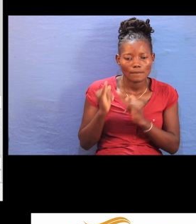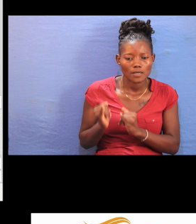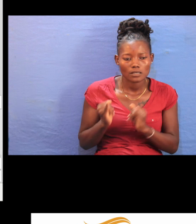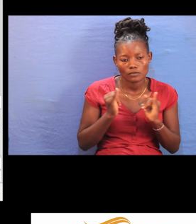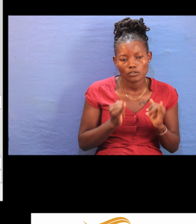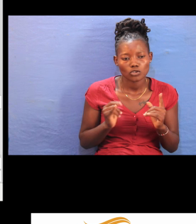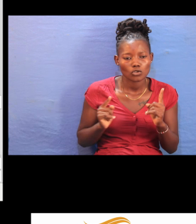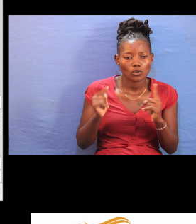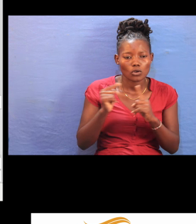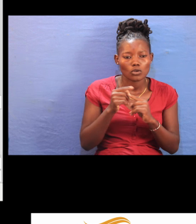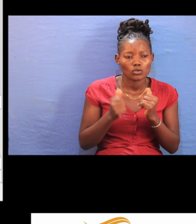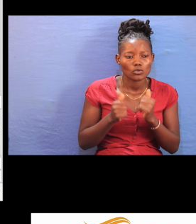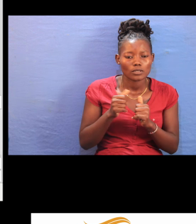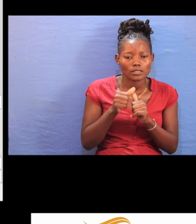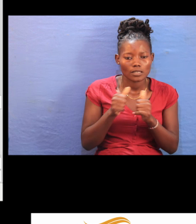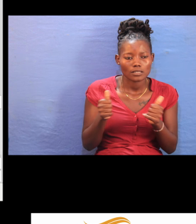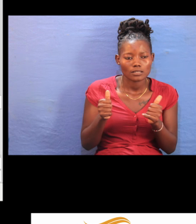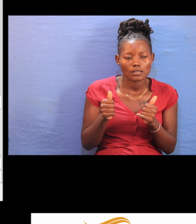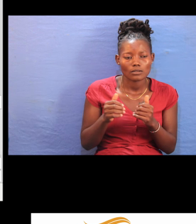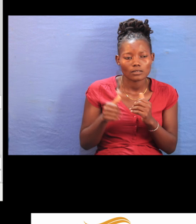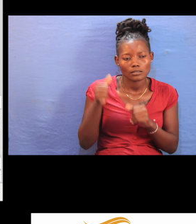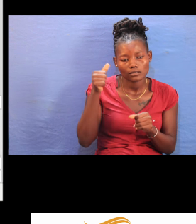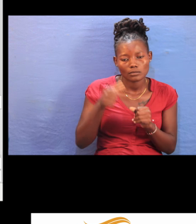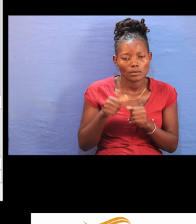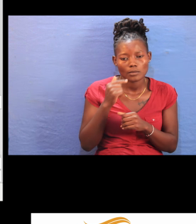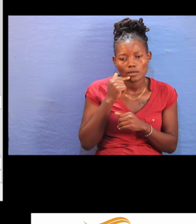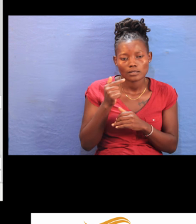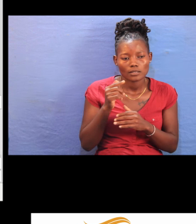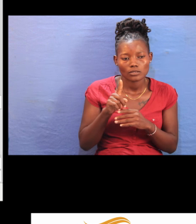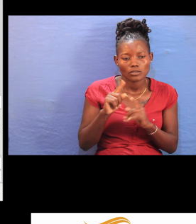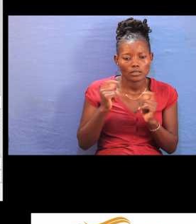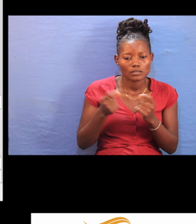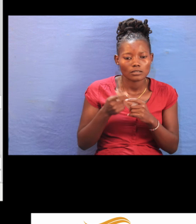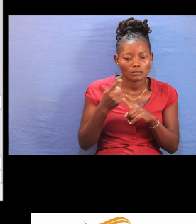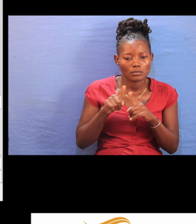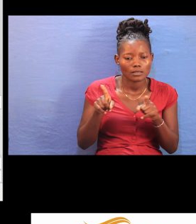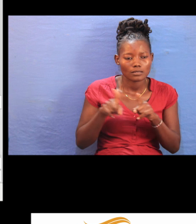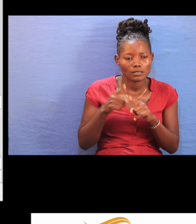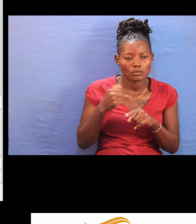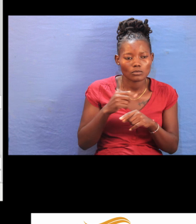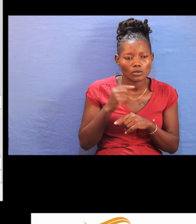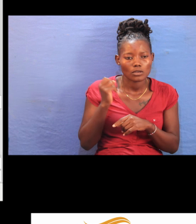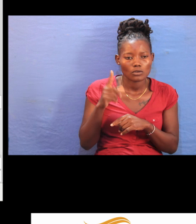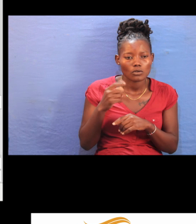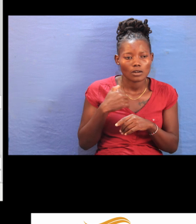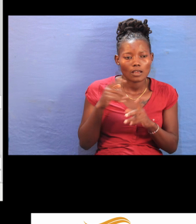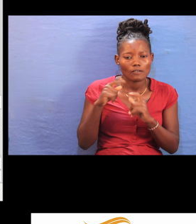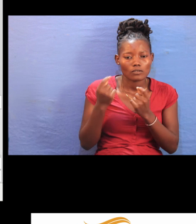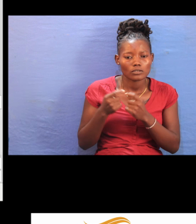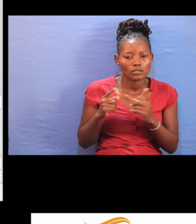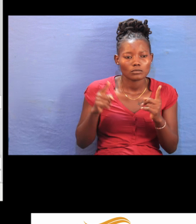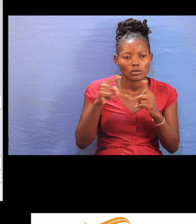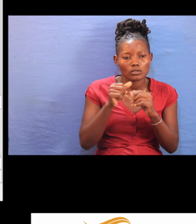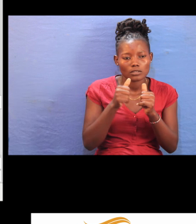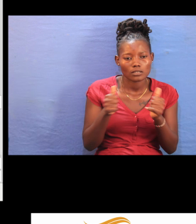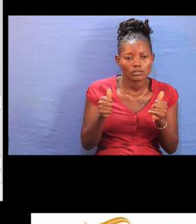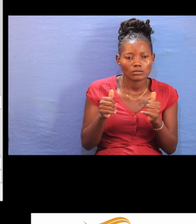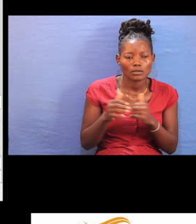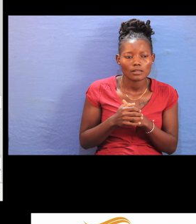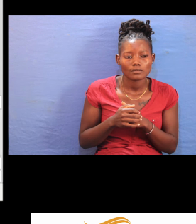individual goals as well with the members of your team. But again, you could have team goals as well in all